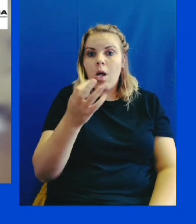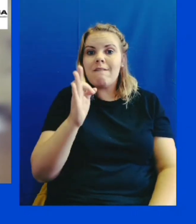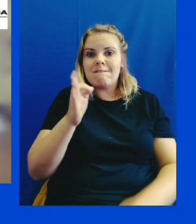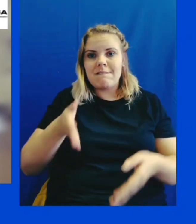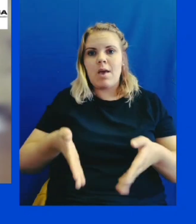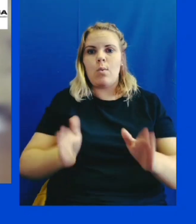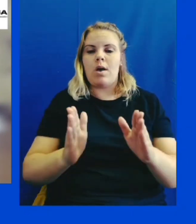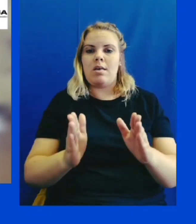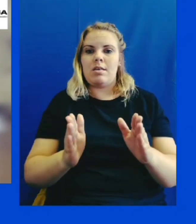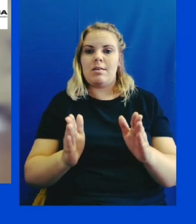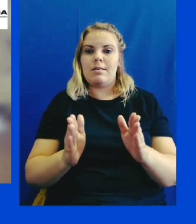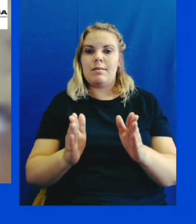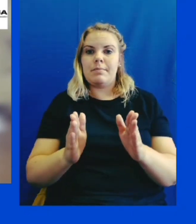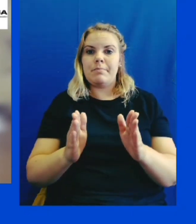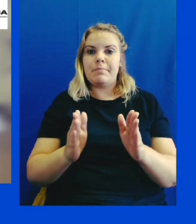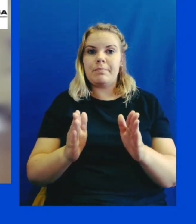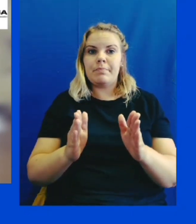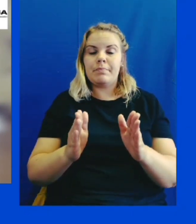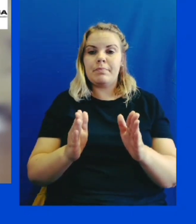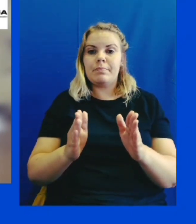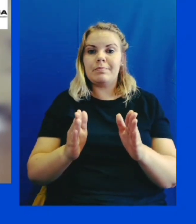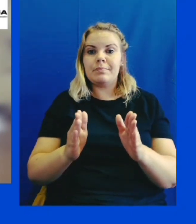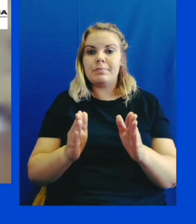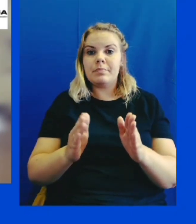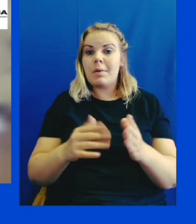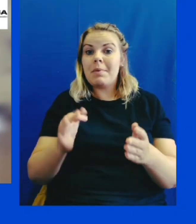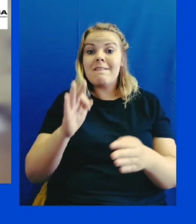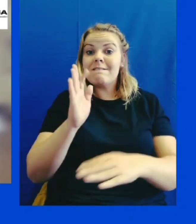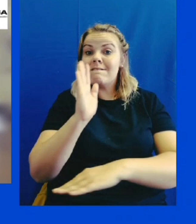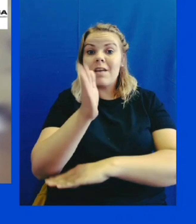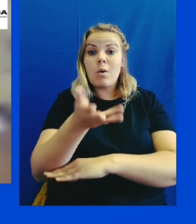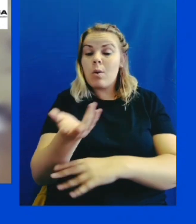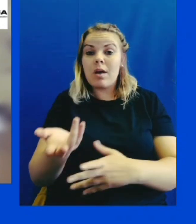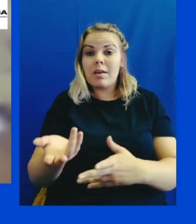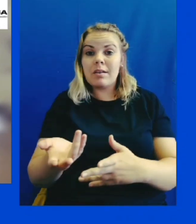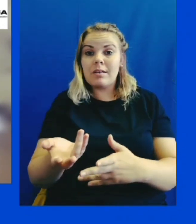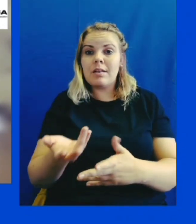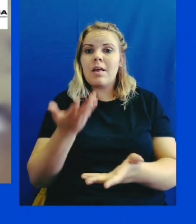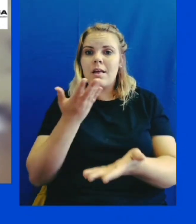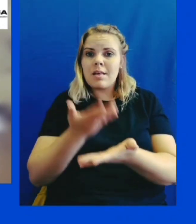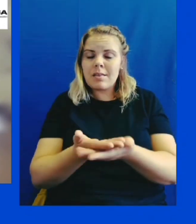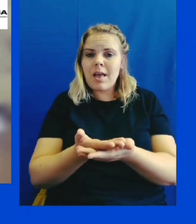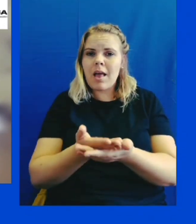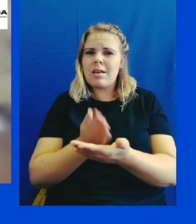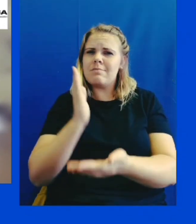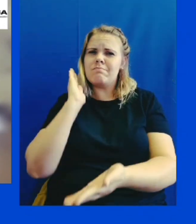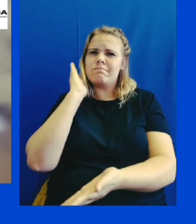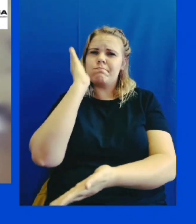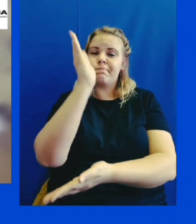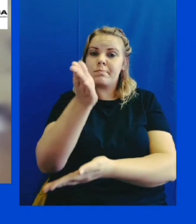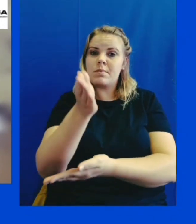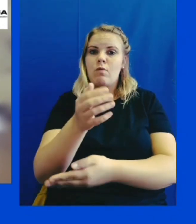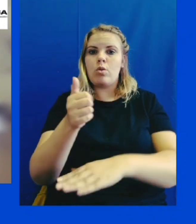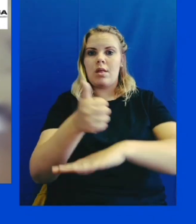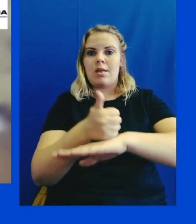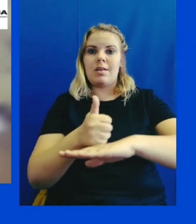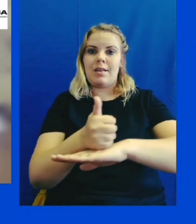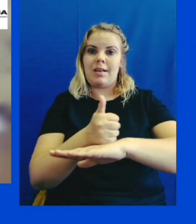fairway or in the even on your approach shot, even if you're not coming from the fairway, if you can hit it into the mouth of the